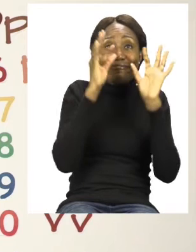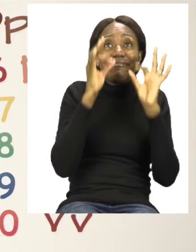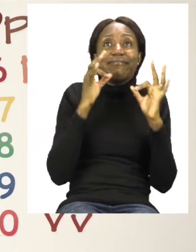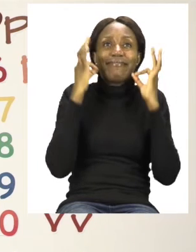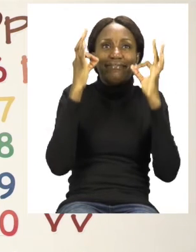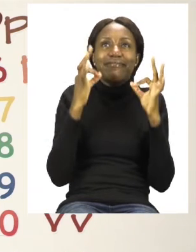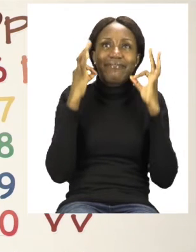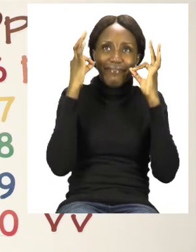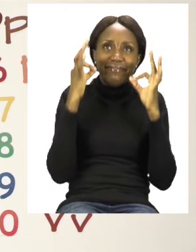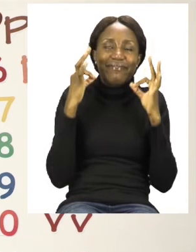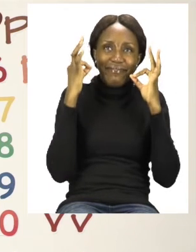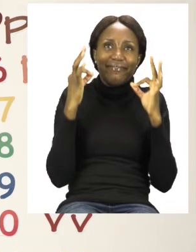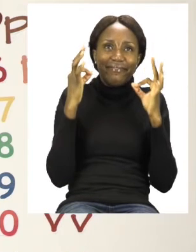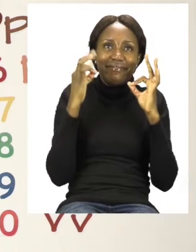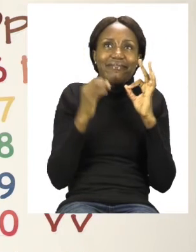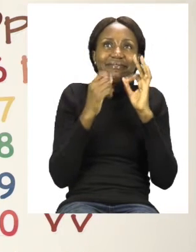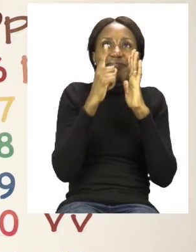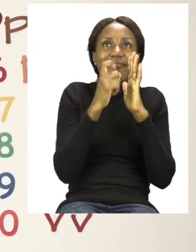special sanitizing song.